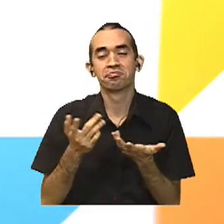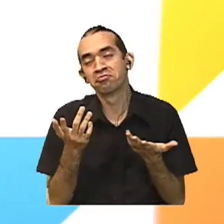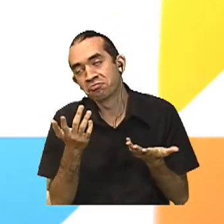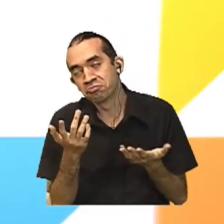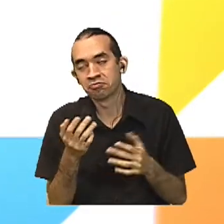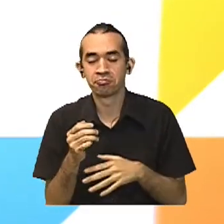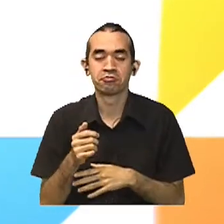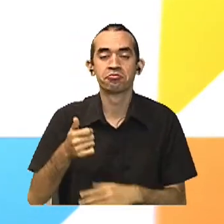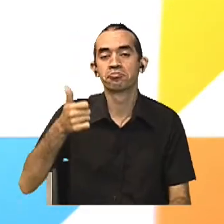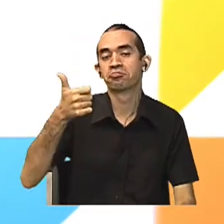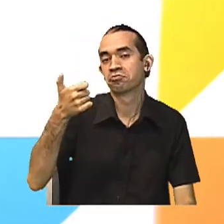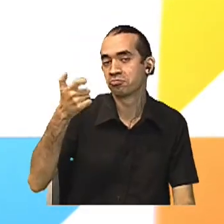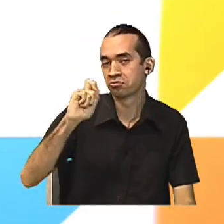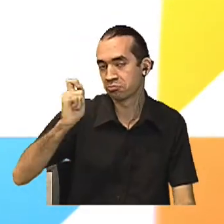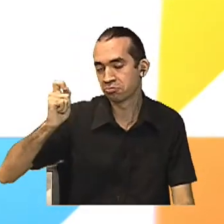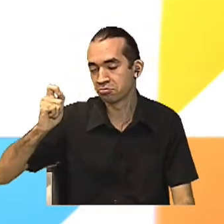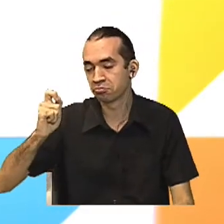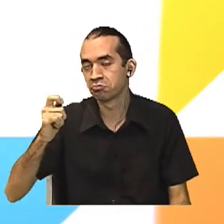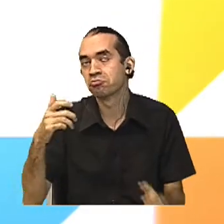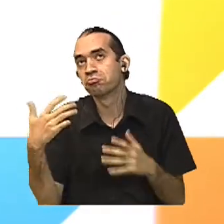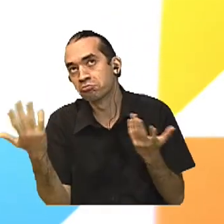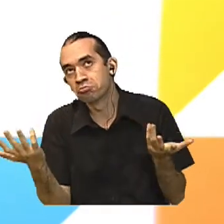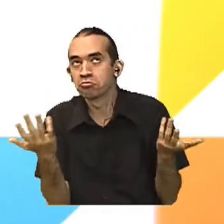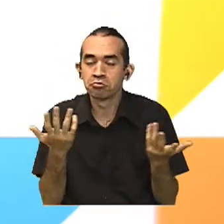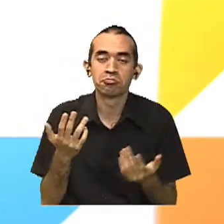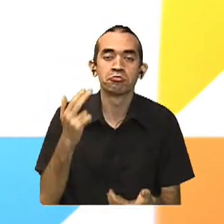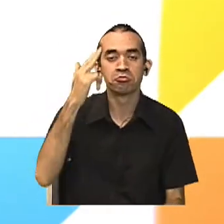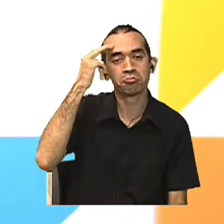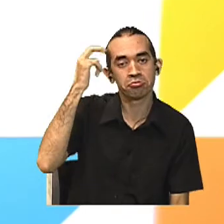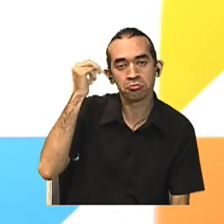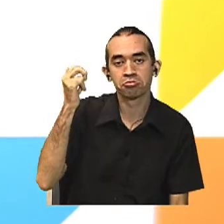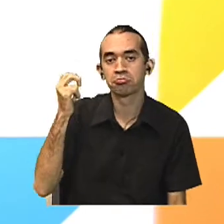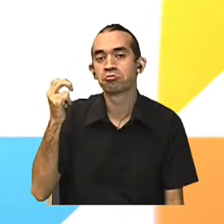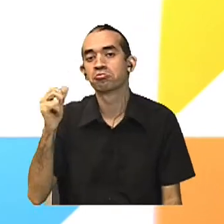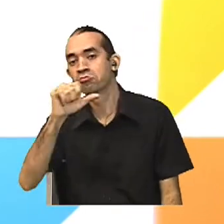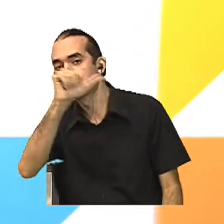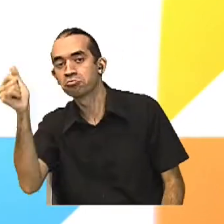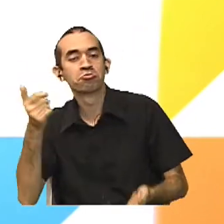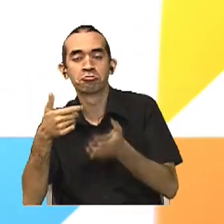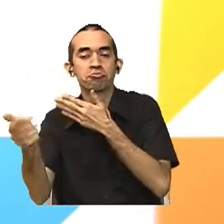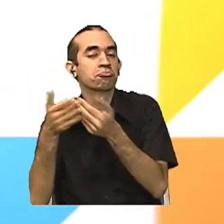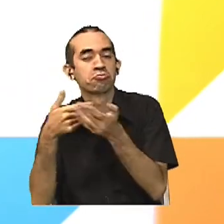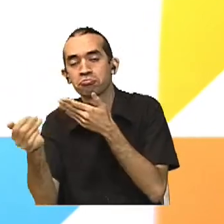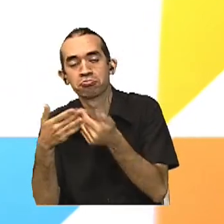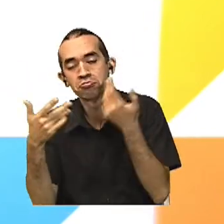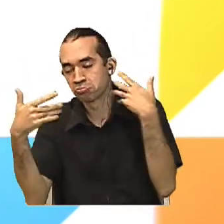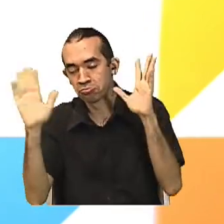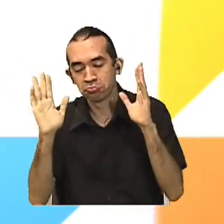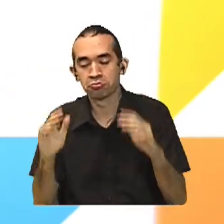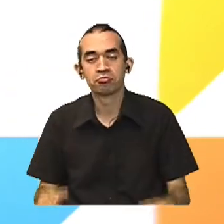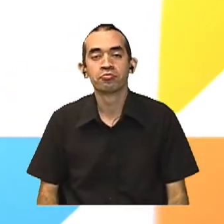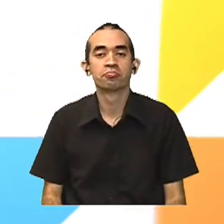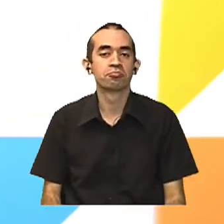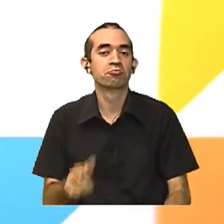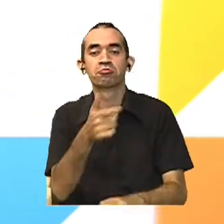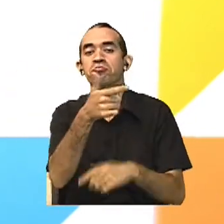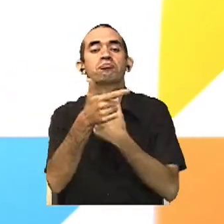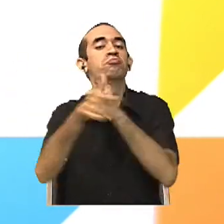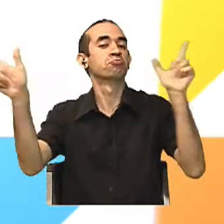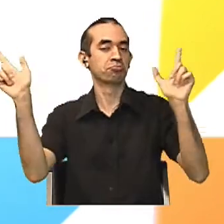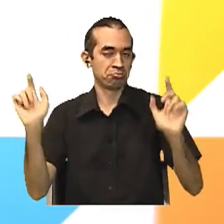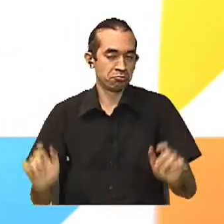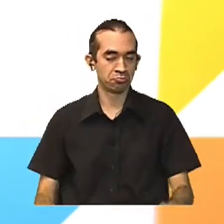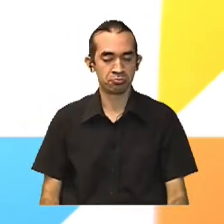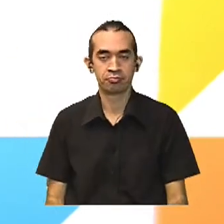want, you can use a pen. It can be black or blue ink. It doesn't matter. It's up to